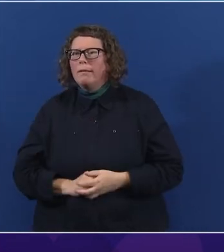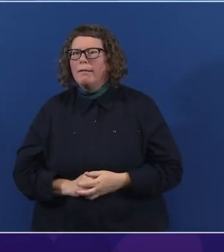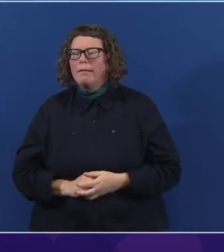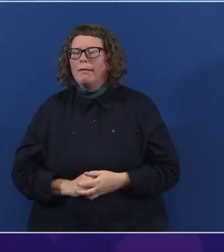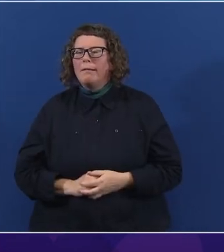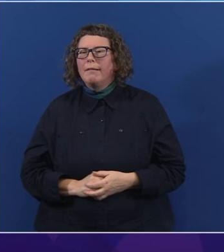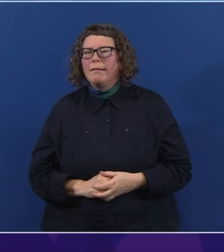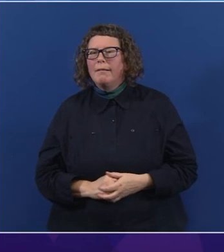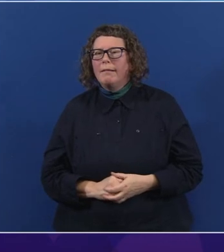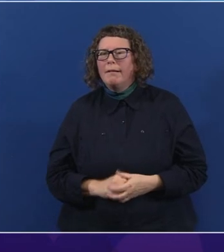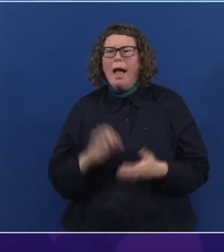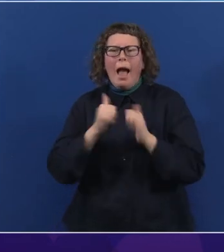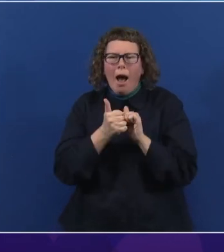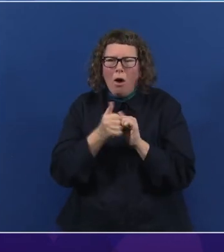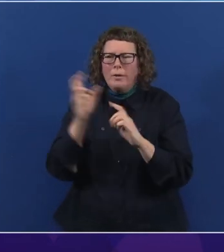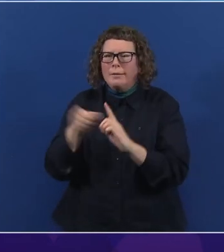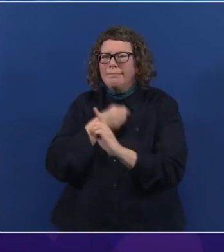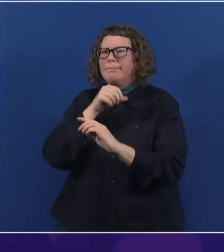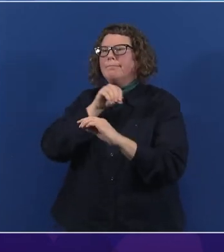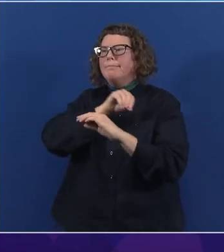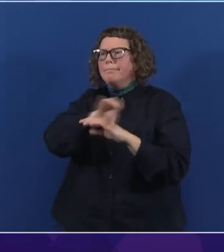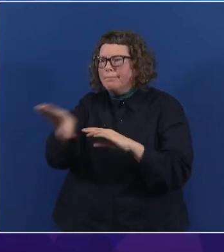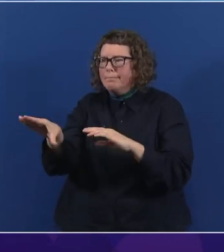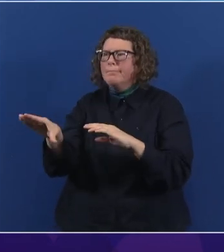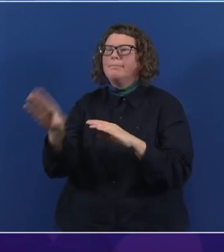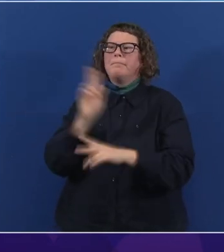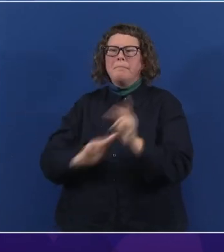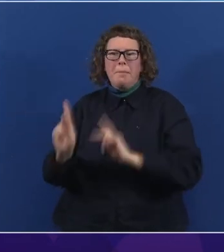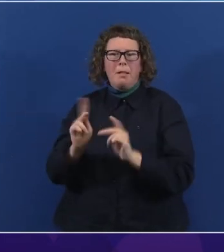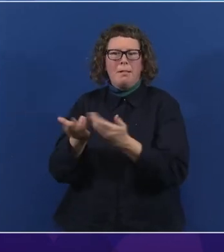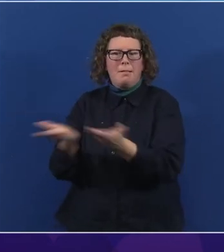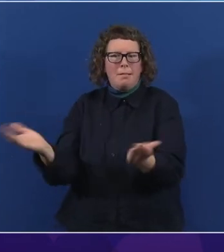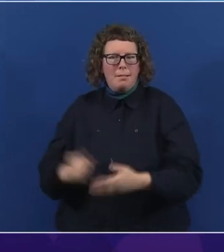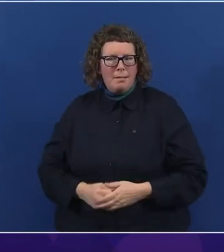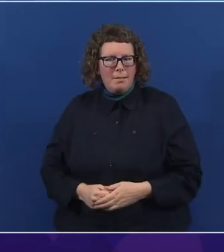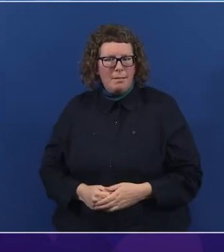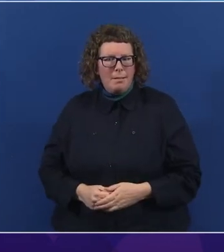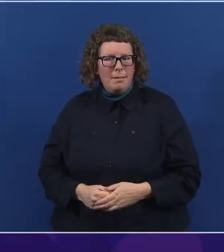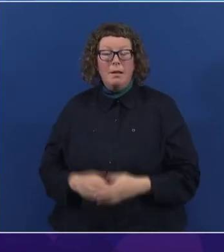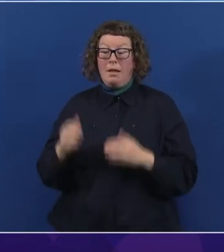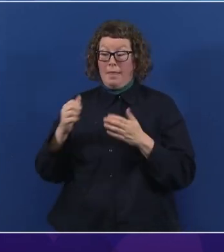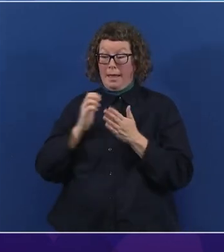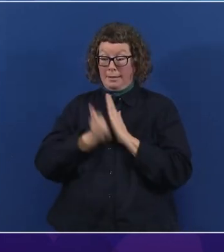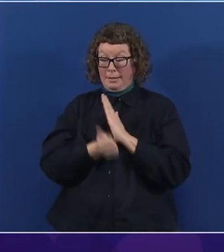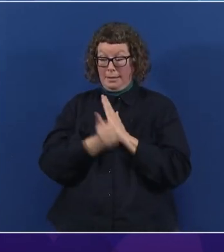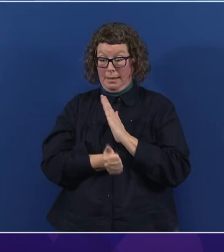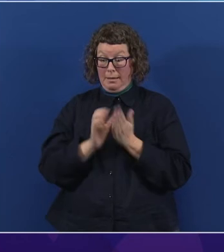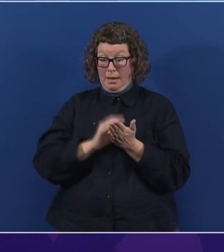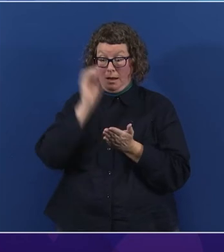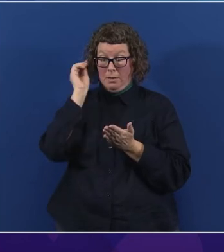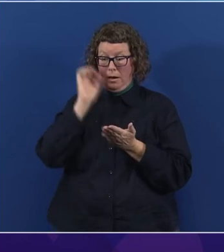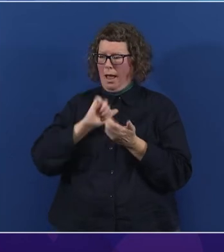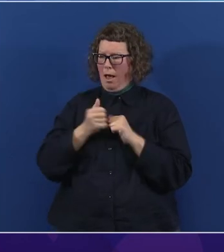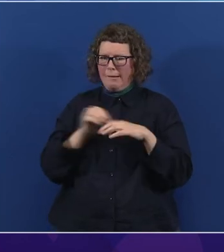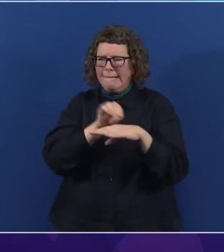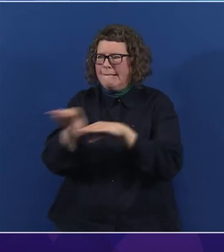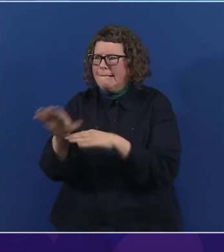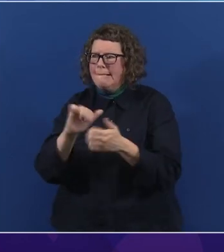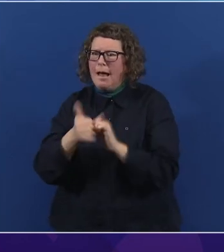further. How can you impact humanity with this newfound skill and